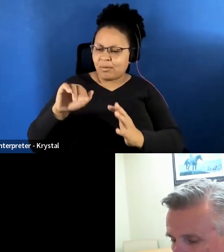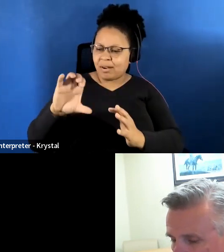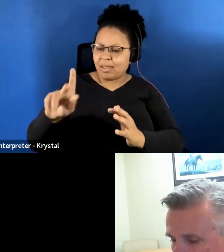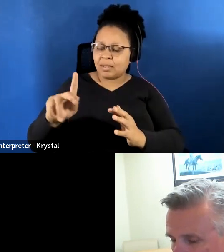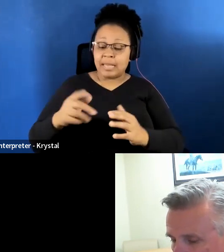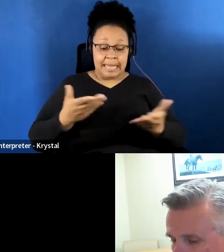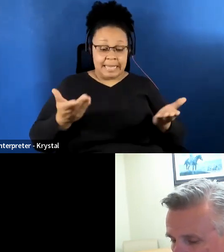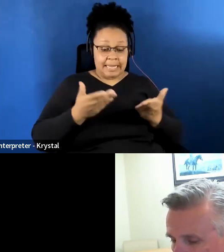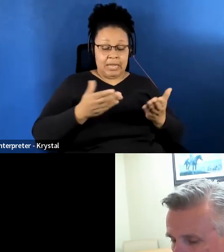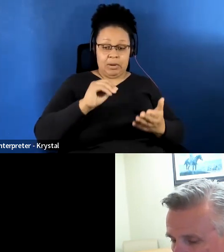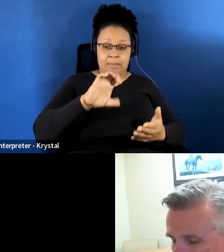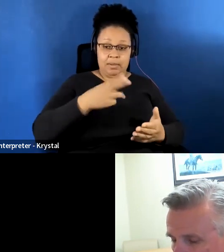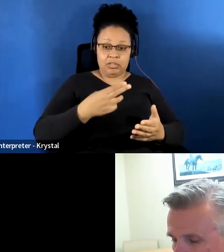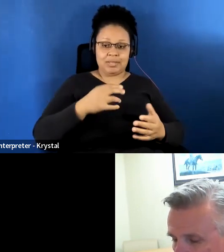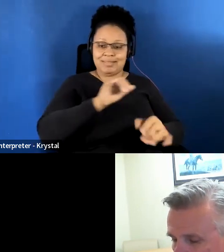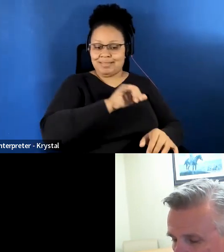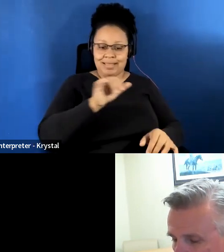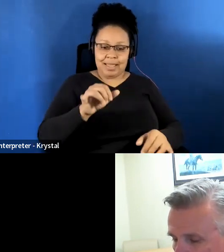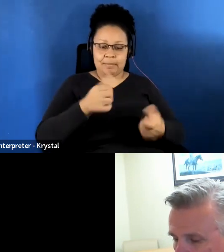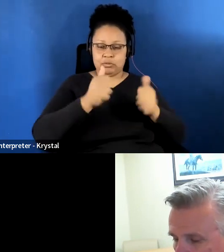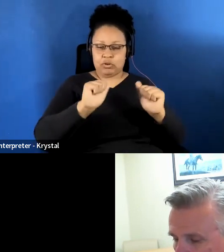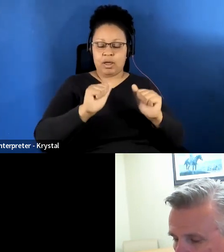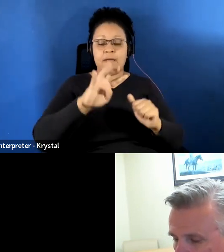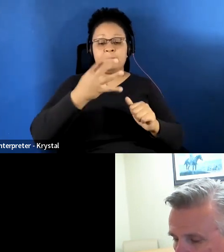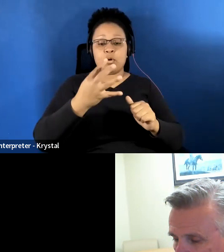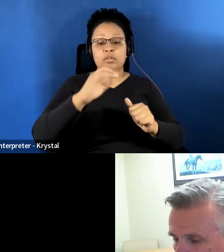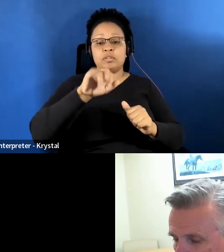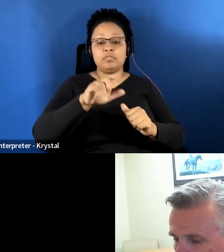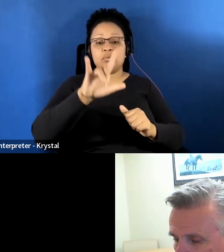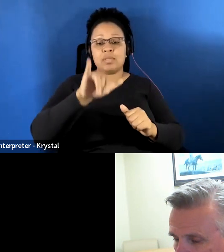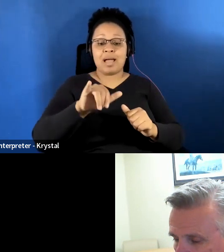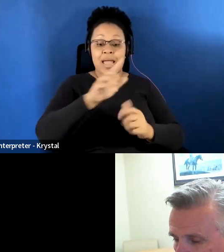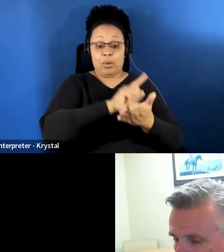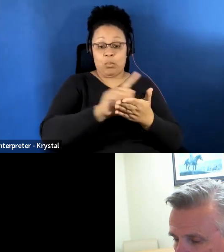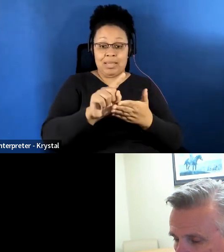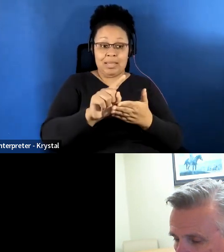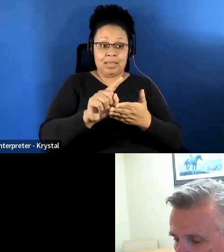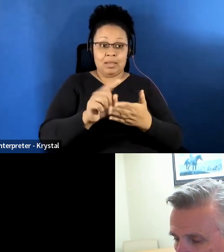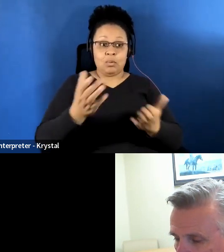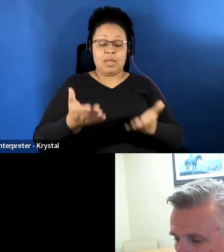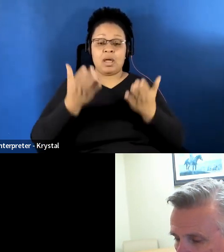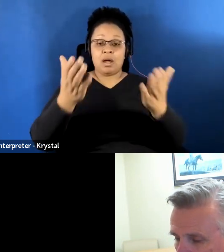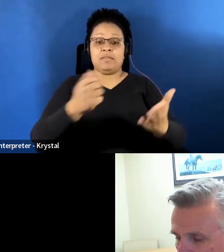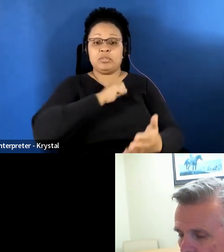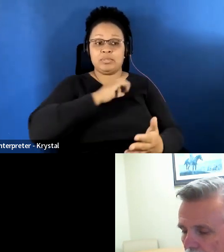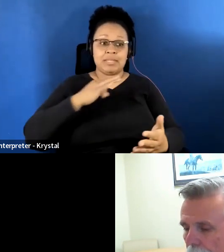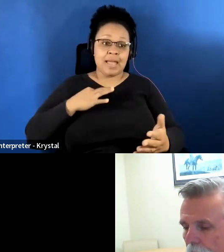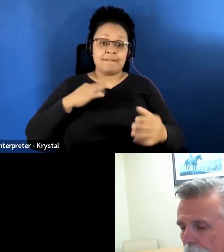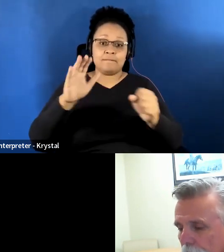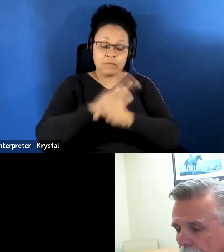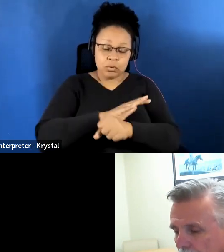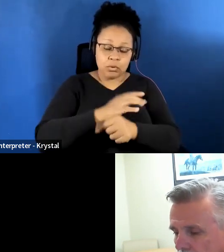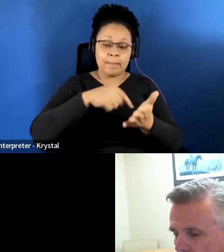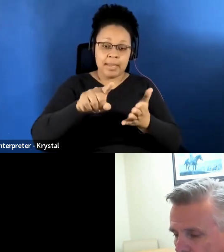the summer, the 4th of July week. We offered that to staff as a full